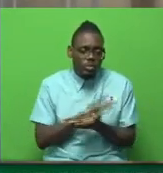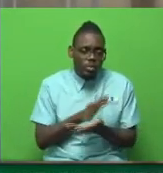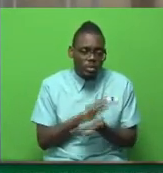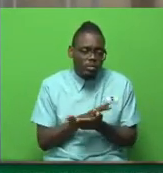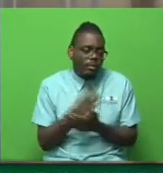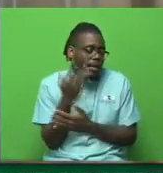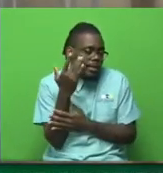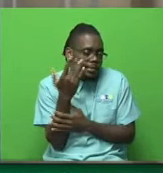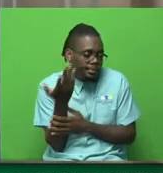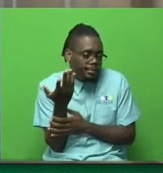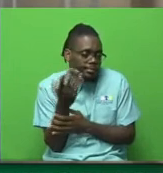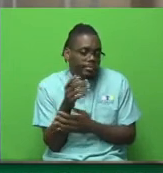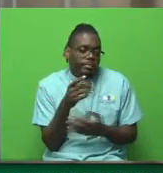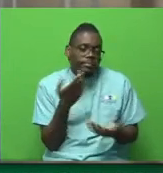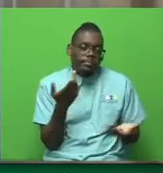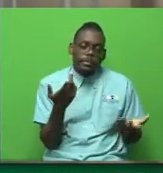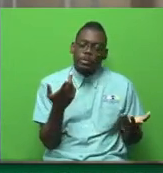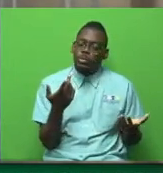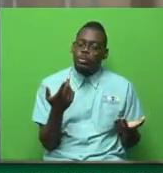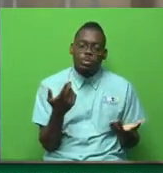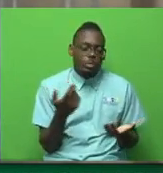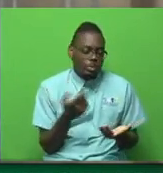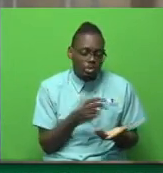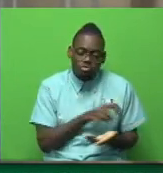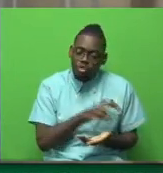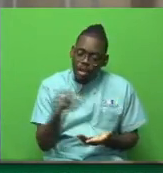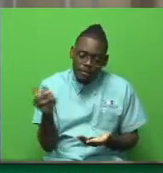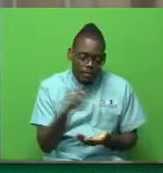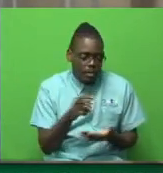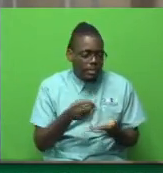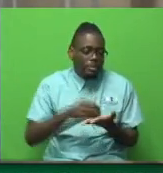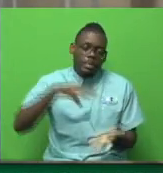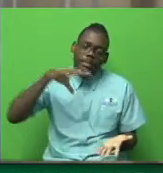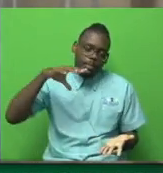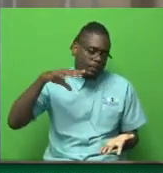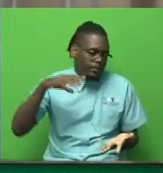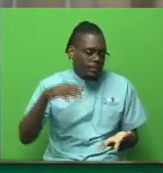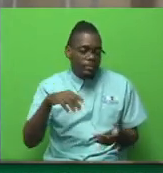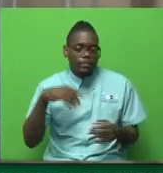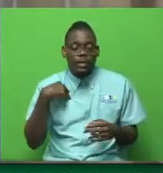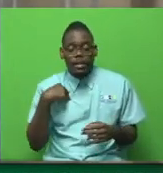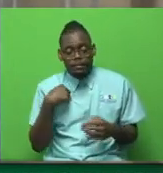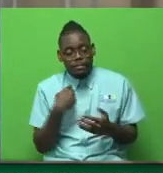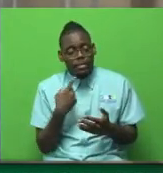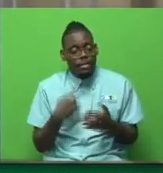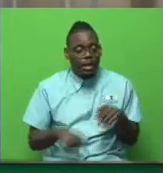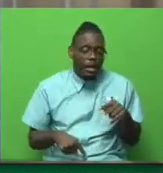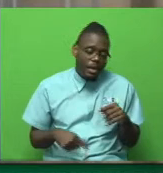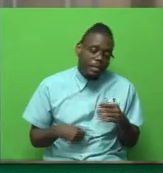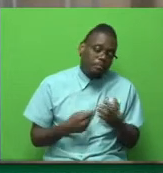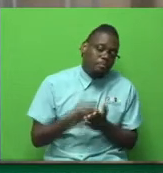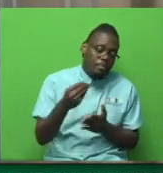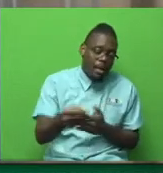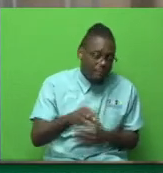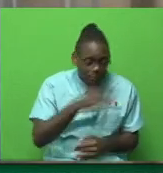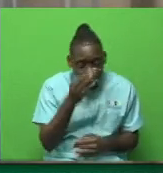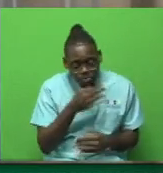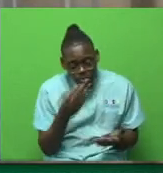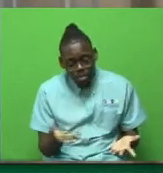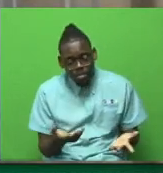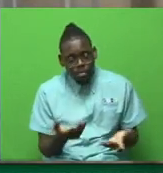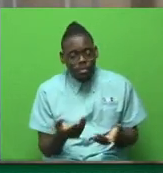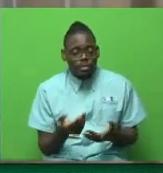they cannot afford to buy food for these children children are being kept away from school because of financial hardships